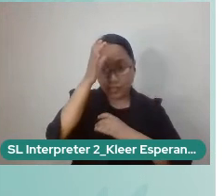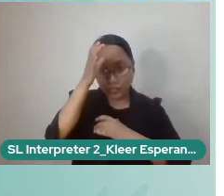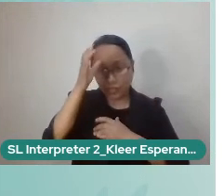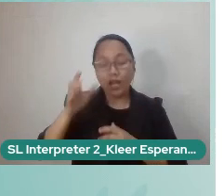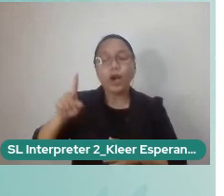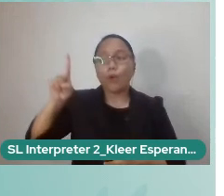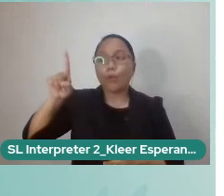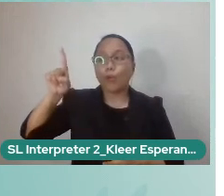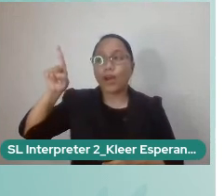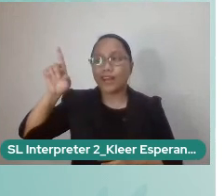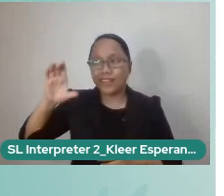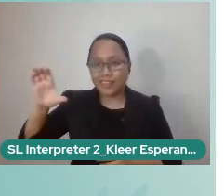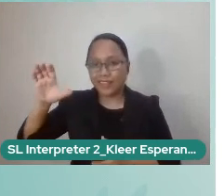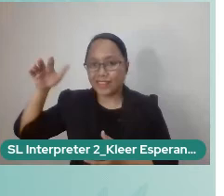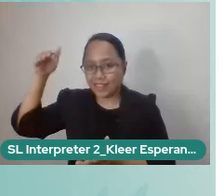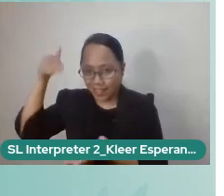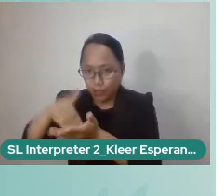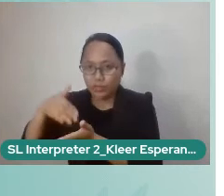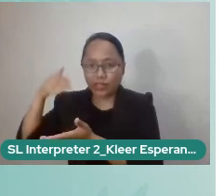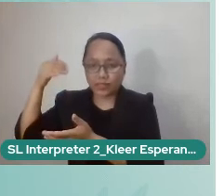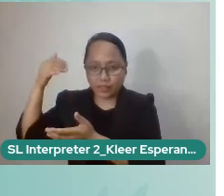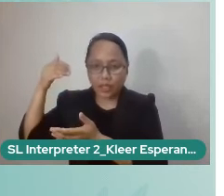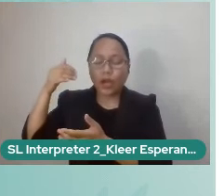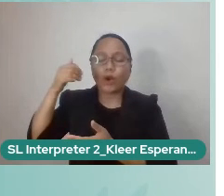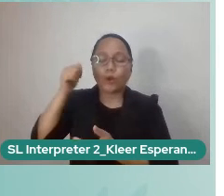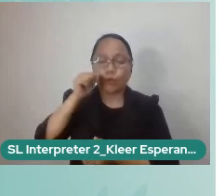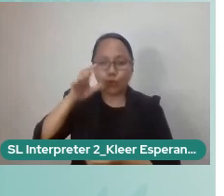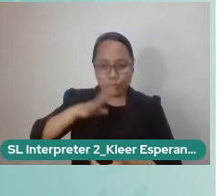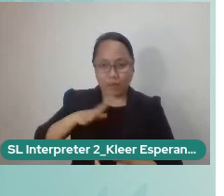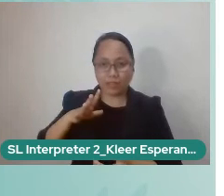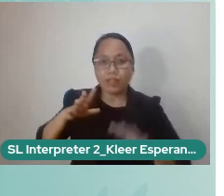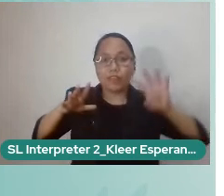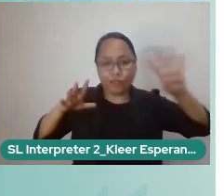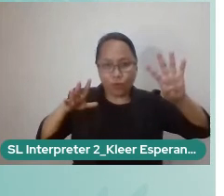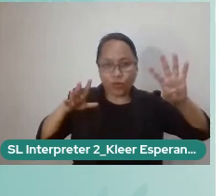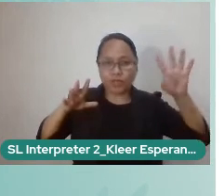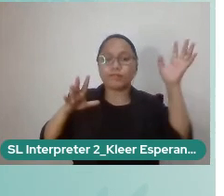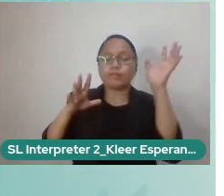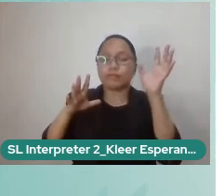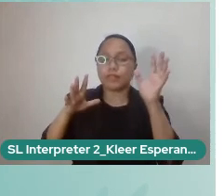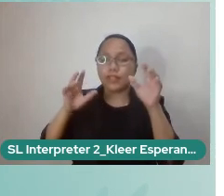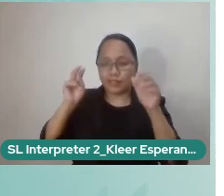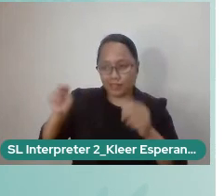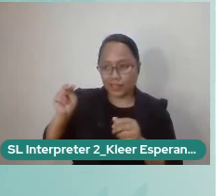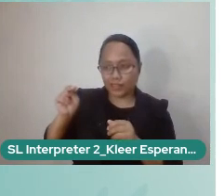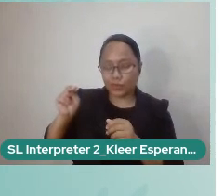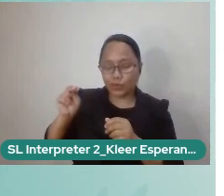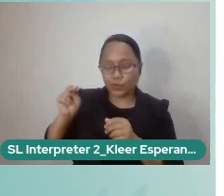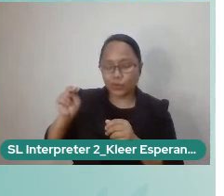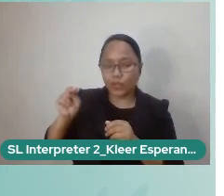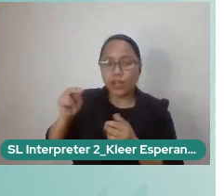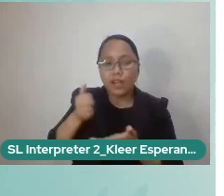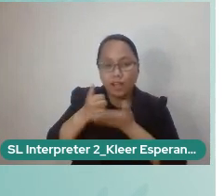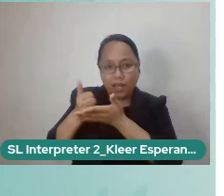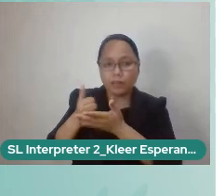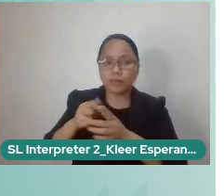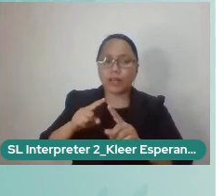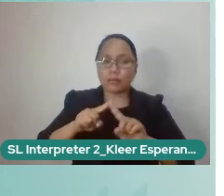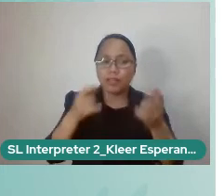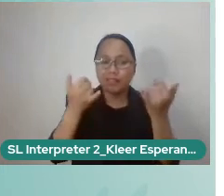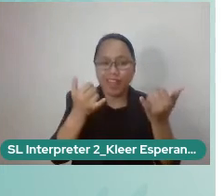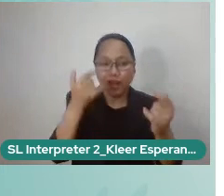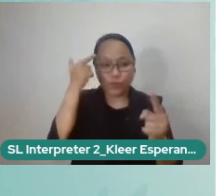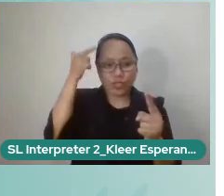that 90-70-90, in the 90% of girls fully vaccinated with HPV vaccine by 15 years of